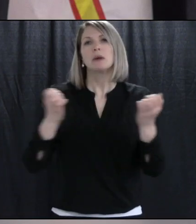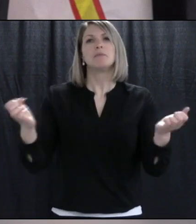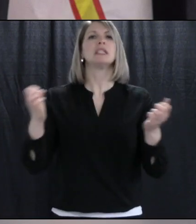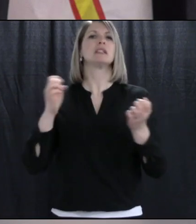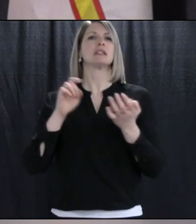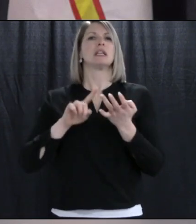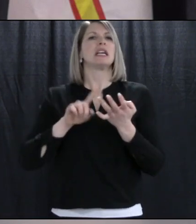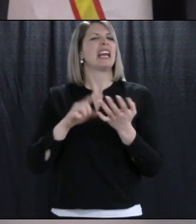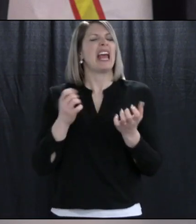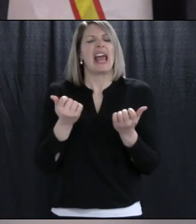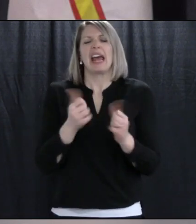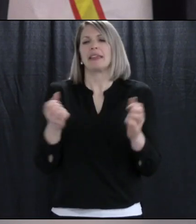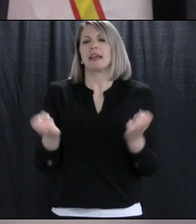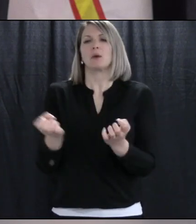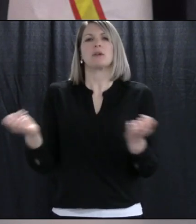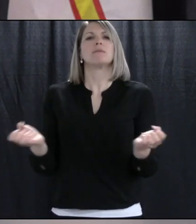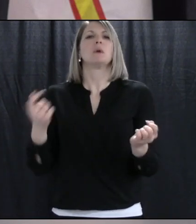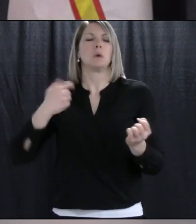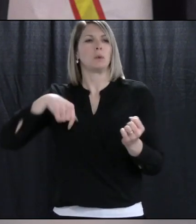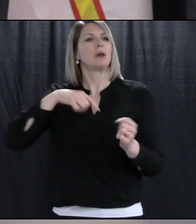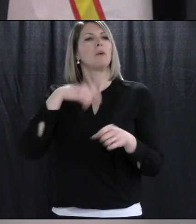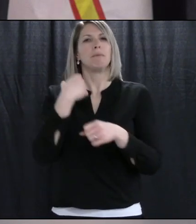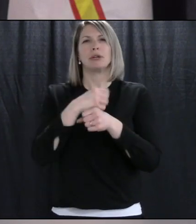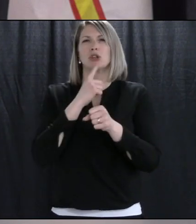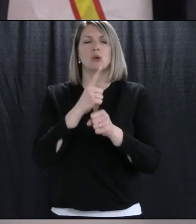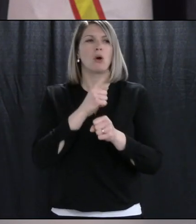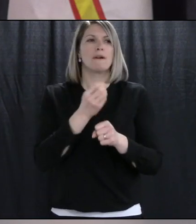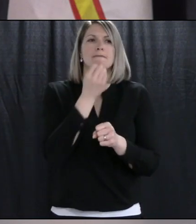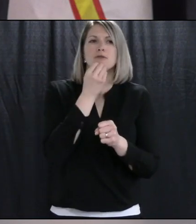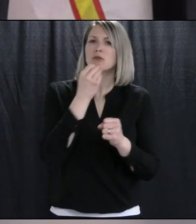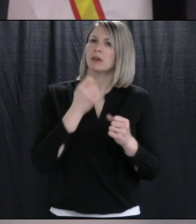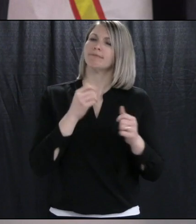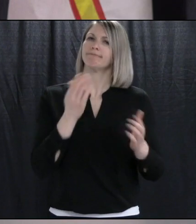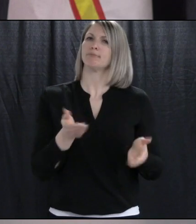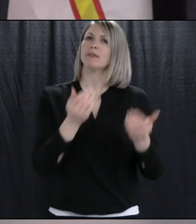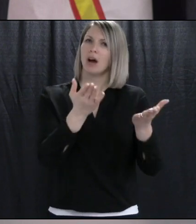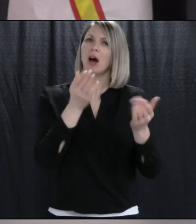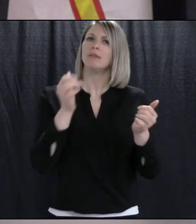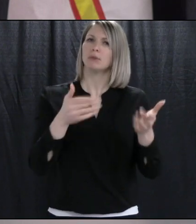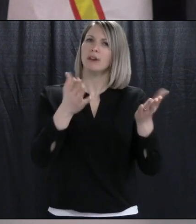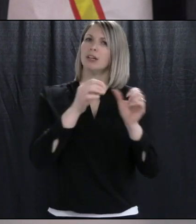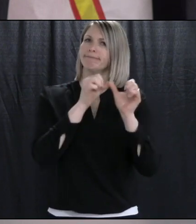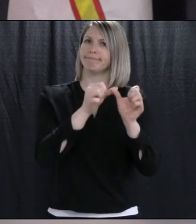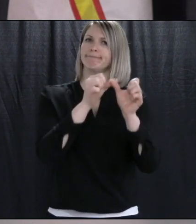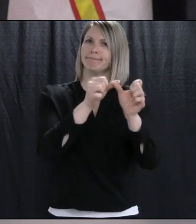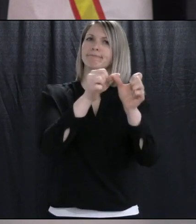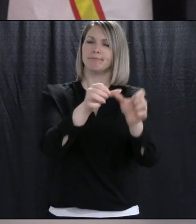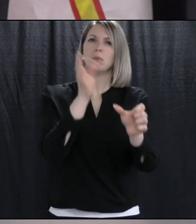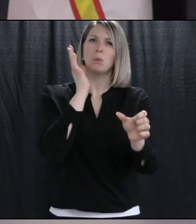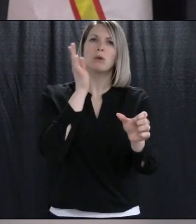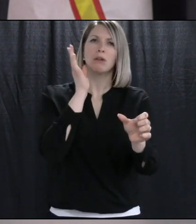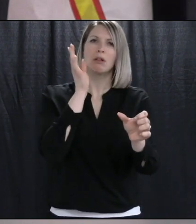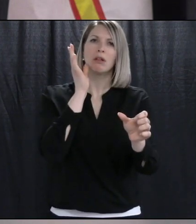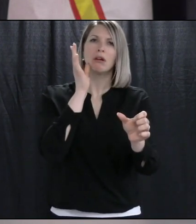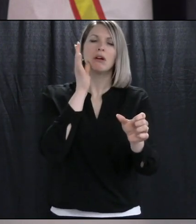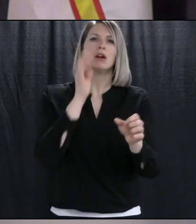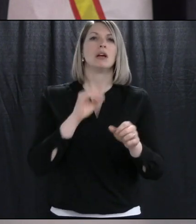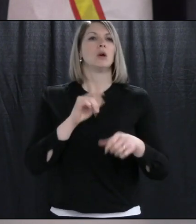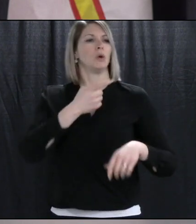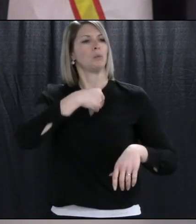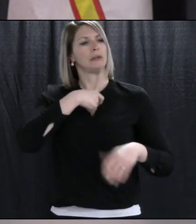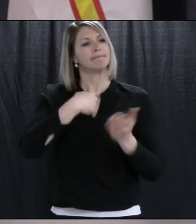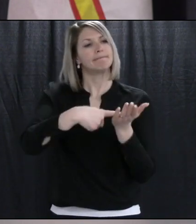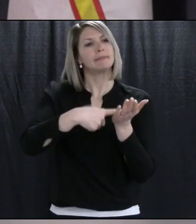extremely closely with Marine Atlantic, OceanX, and our trucking companies to make sure proper measures are in place